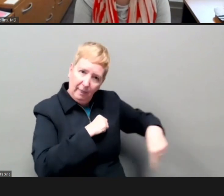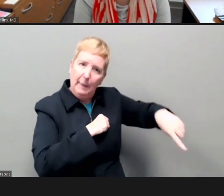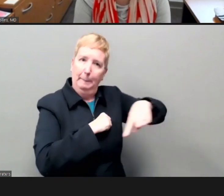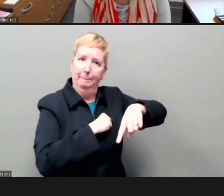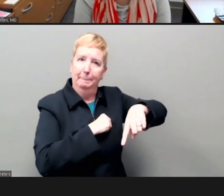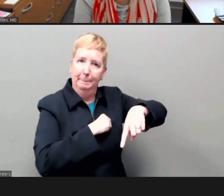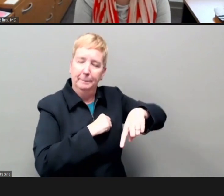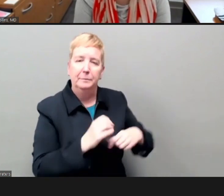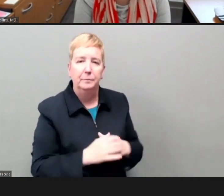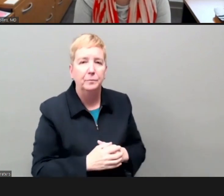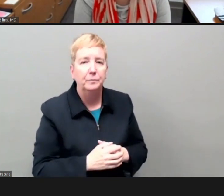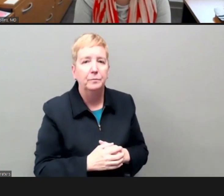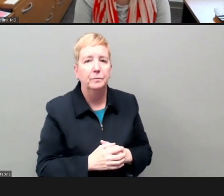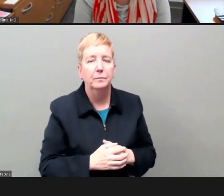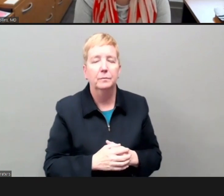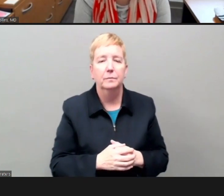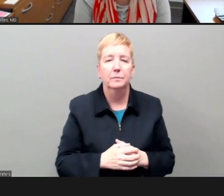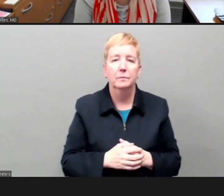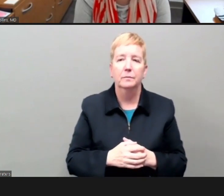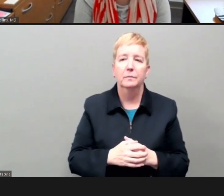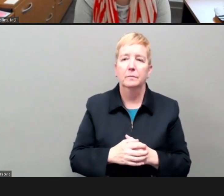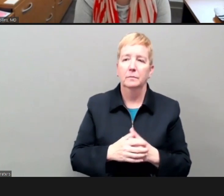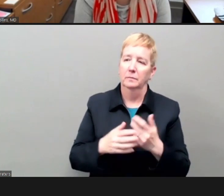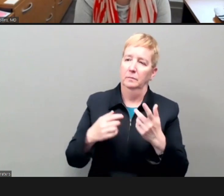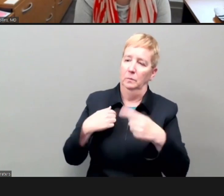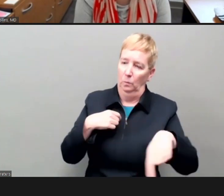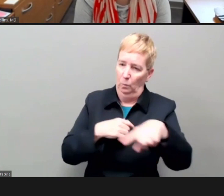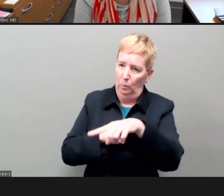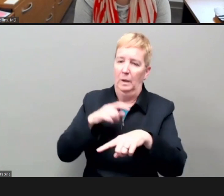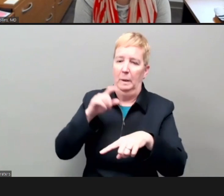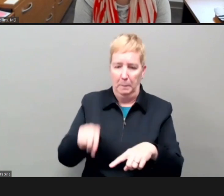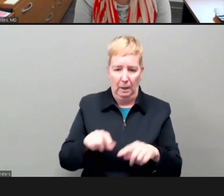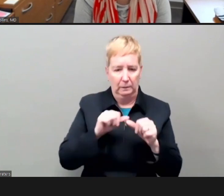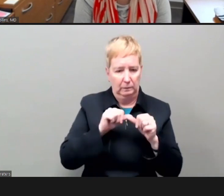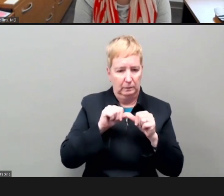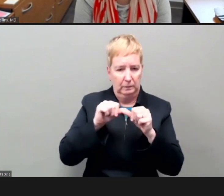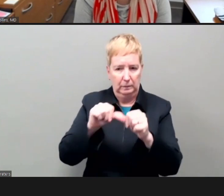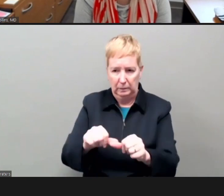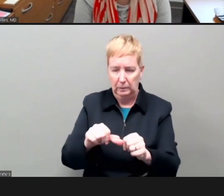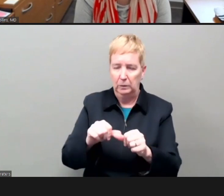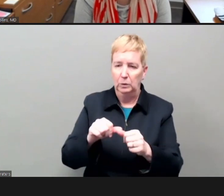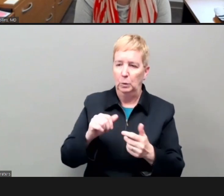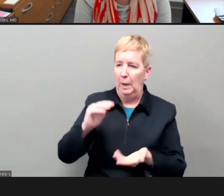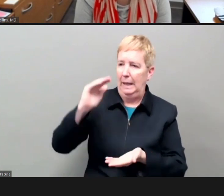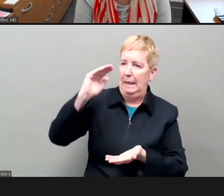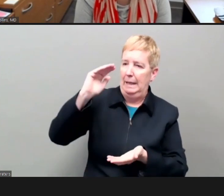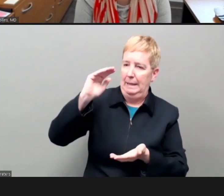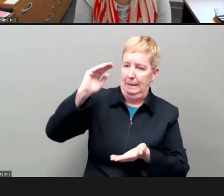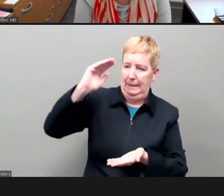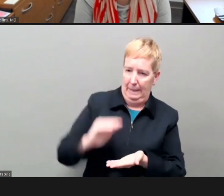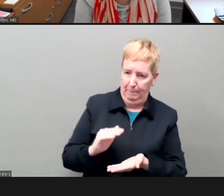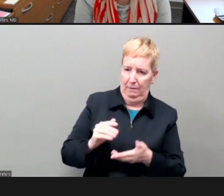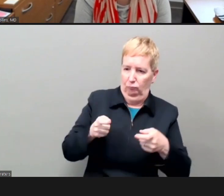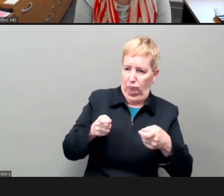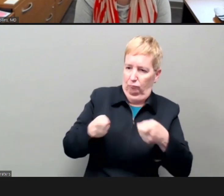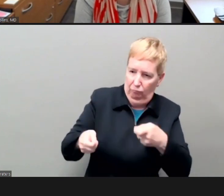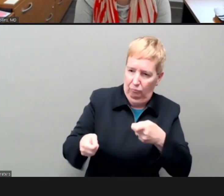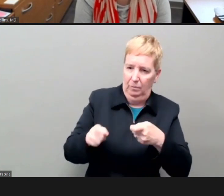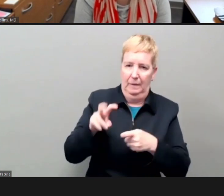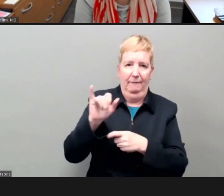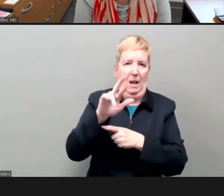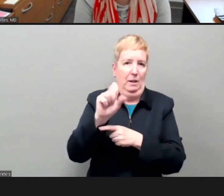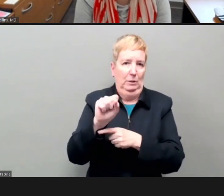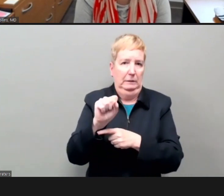population. And to continue to make sure that we minimize the opportunities for this virus. So these two